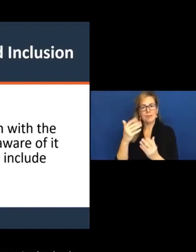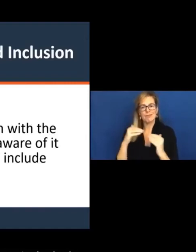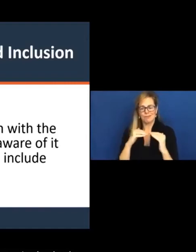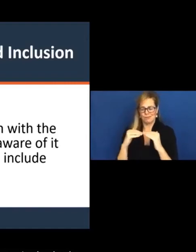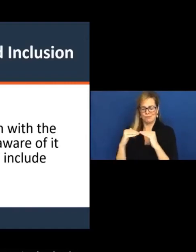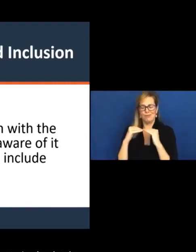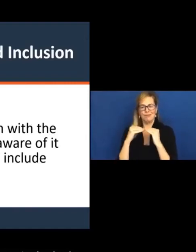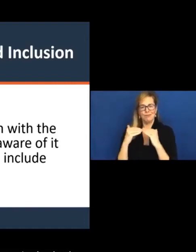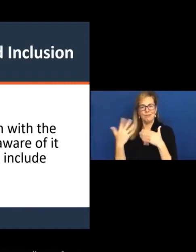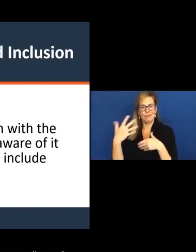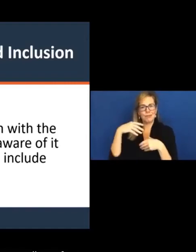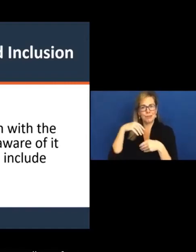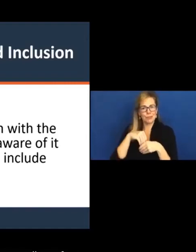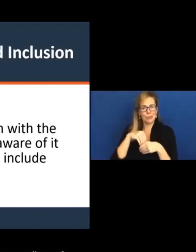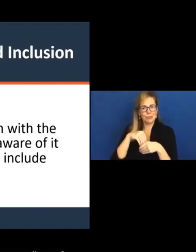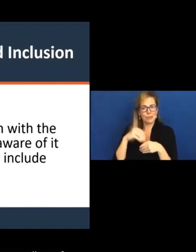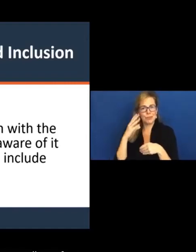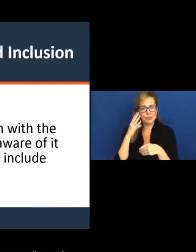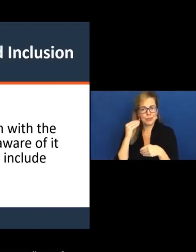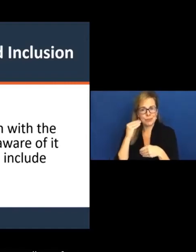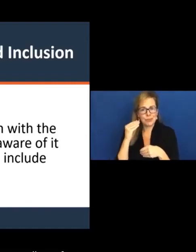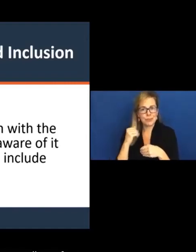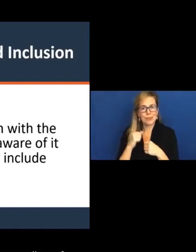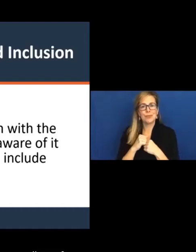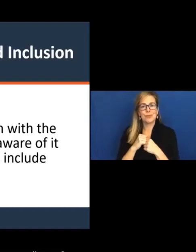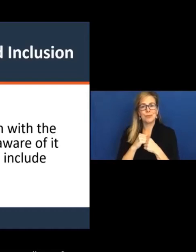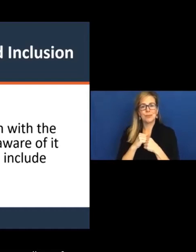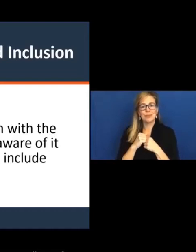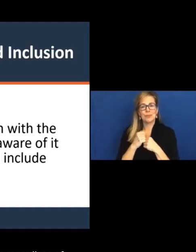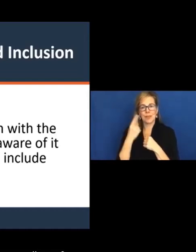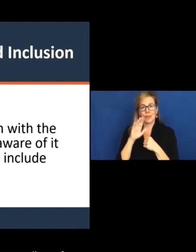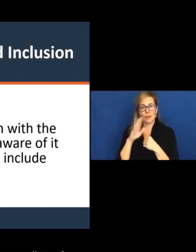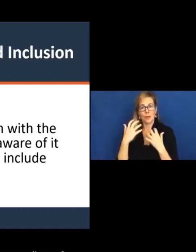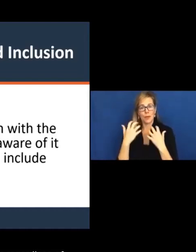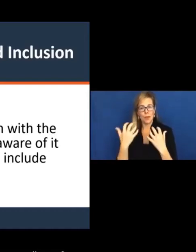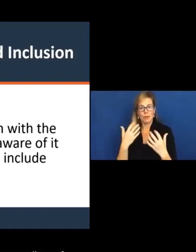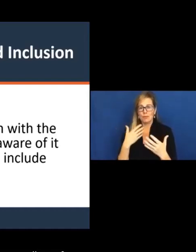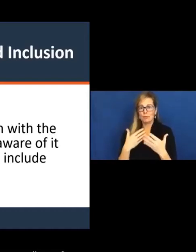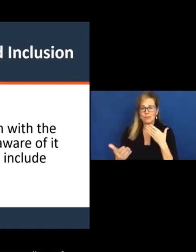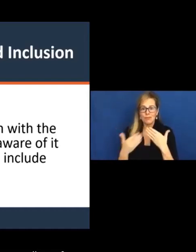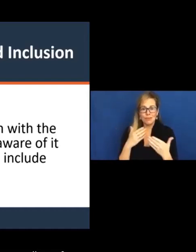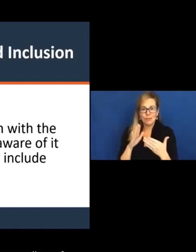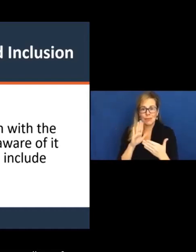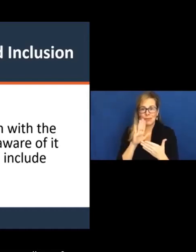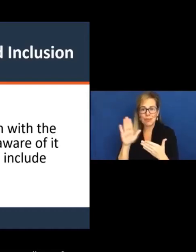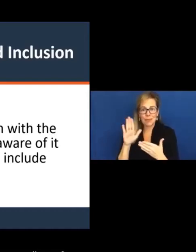and inclusive experience to your audience, regardless of their disability